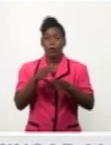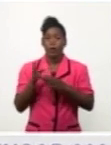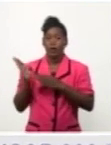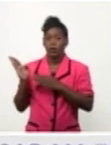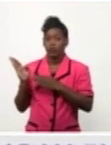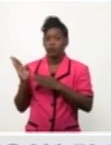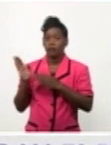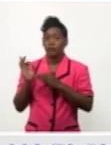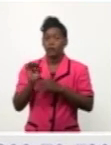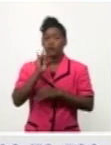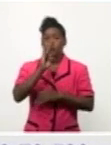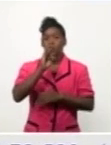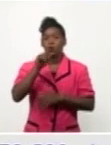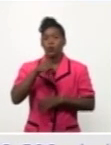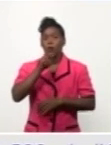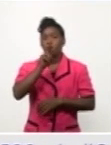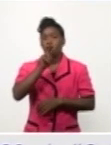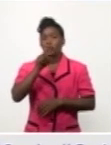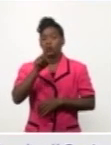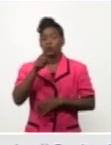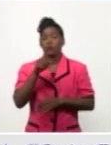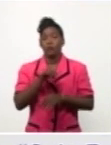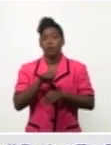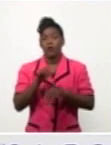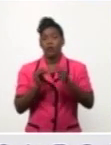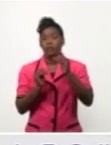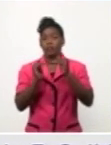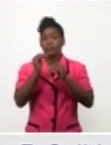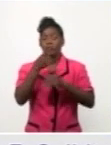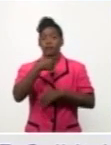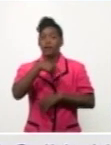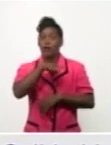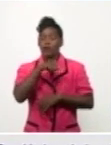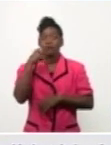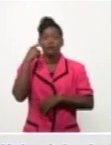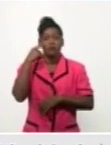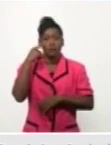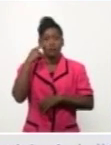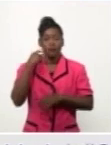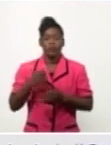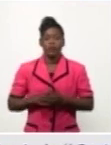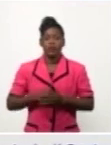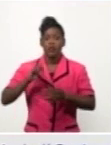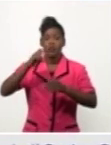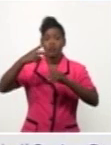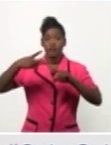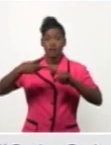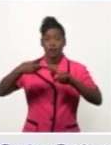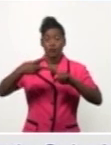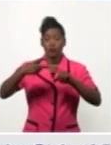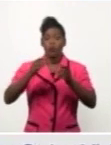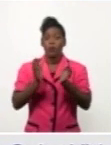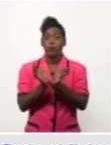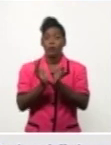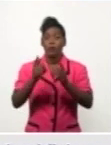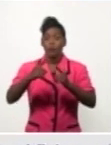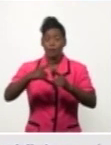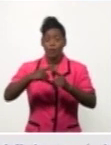7.21 cases per 100,000 inhabitants, and it is followed by